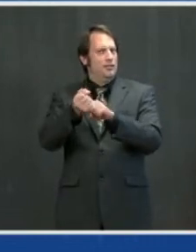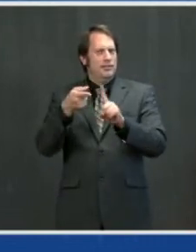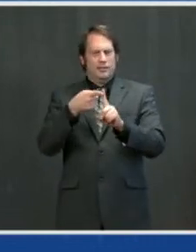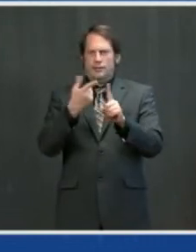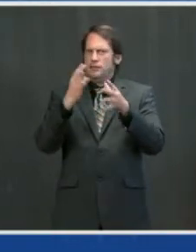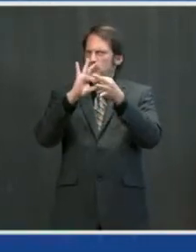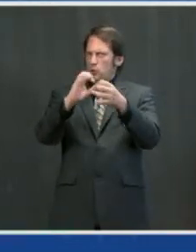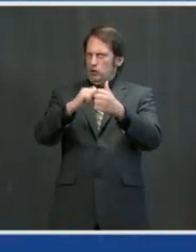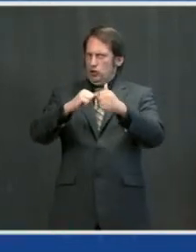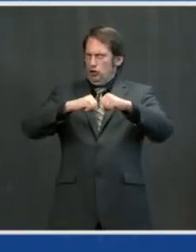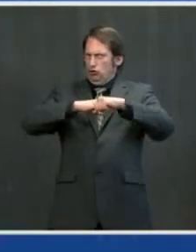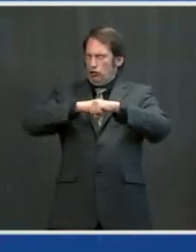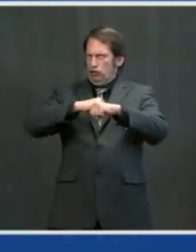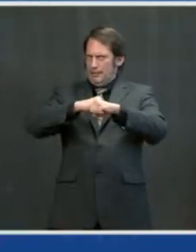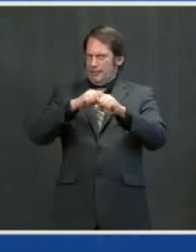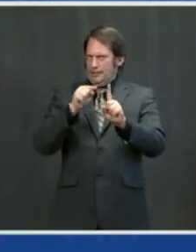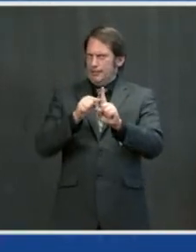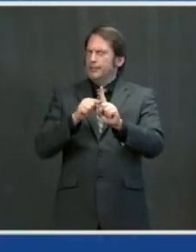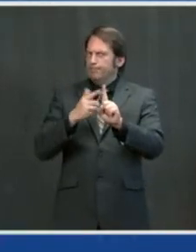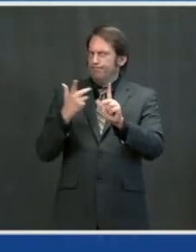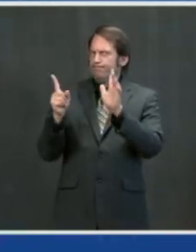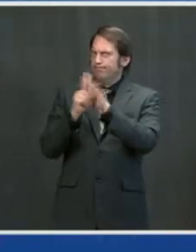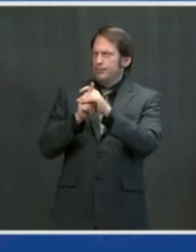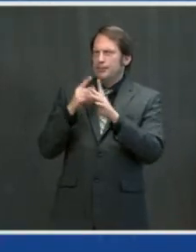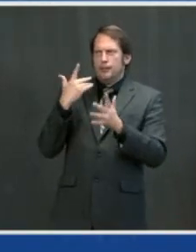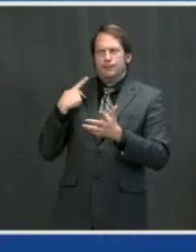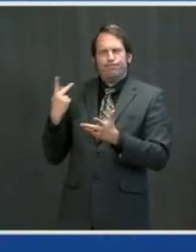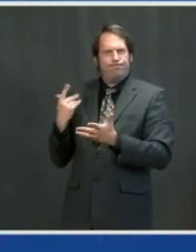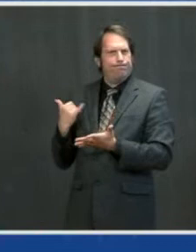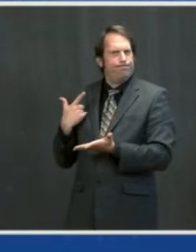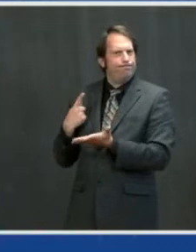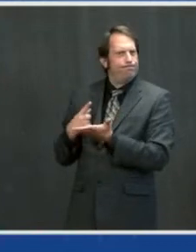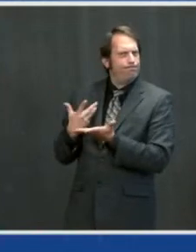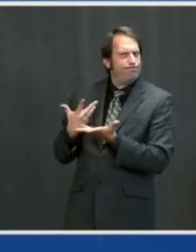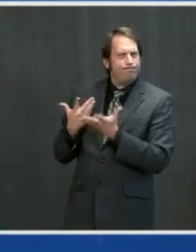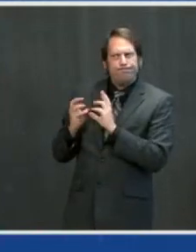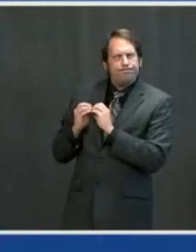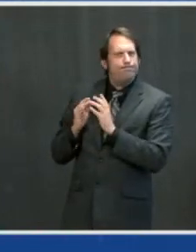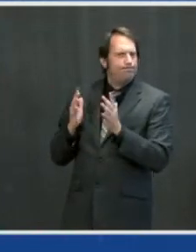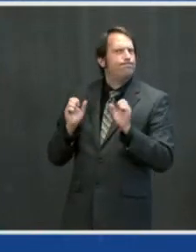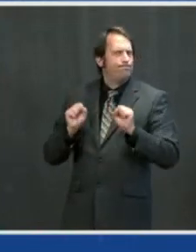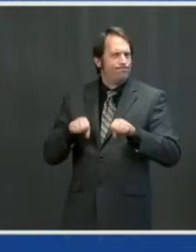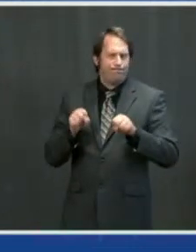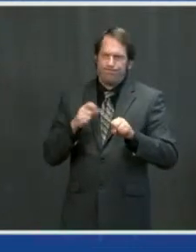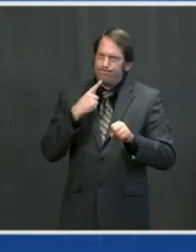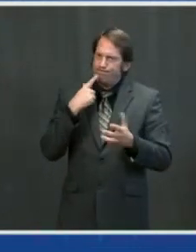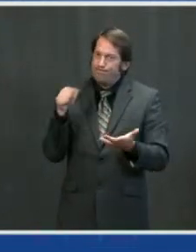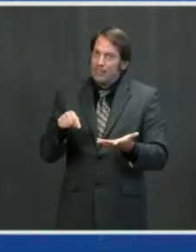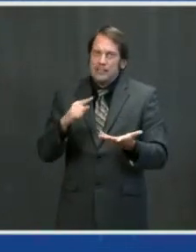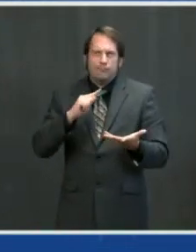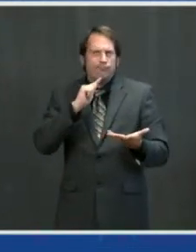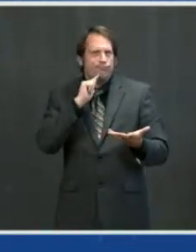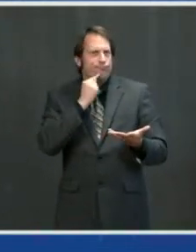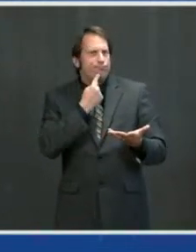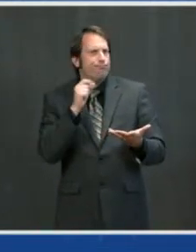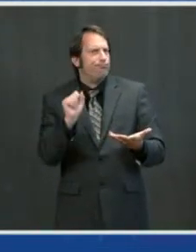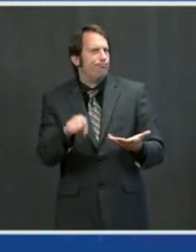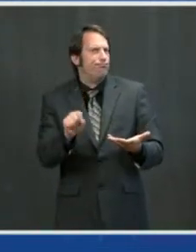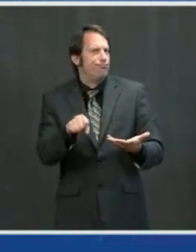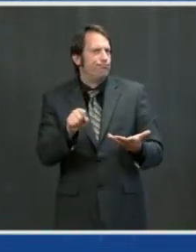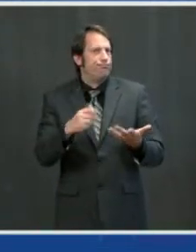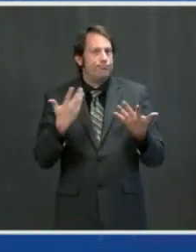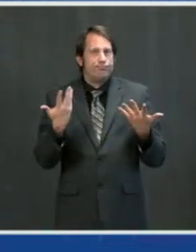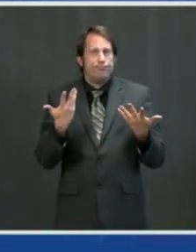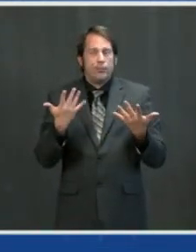importance of our alliance has reached new heights. Based on such common recognition, at today's summit,